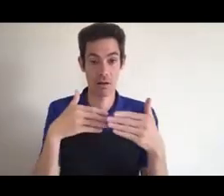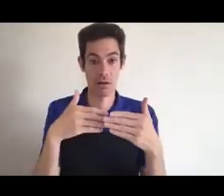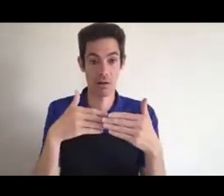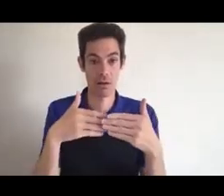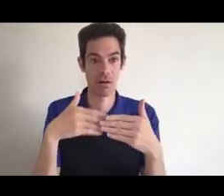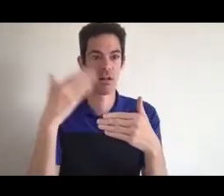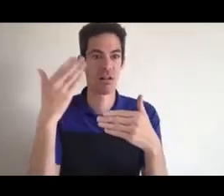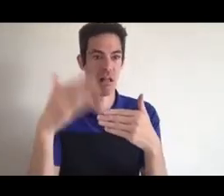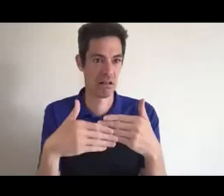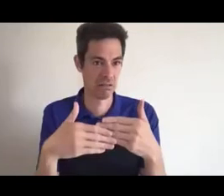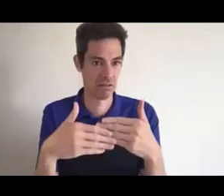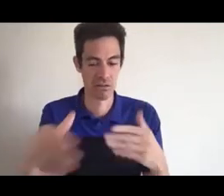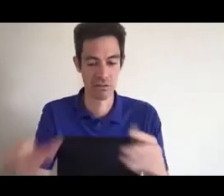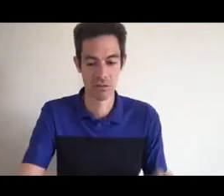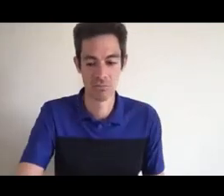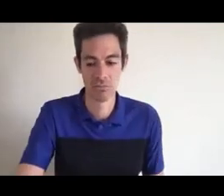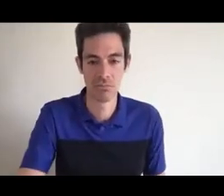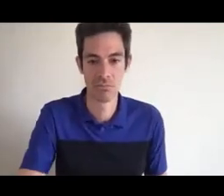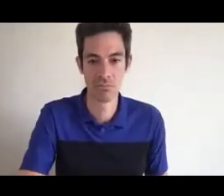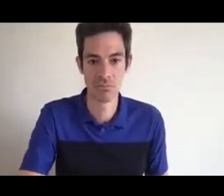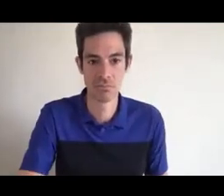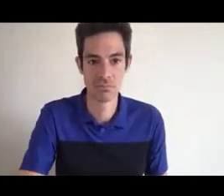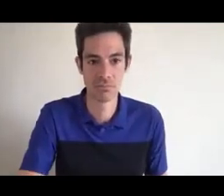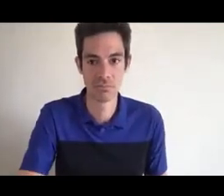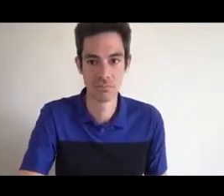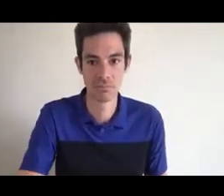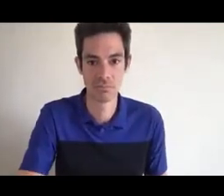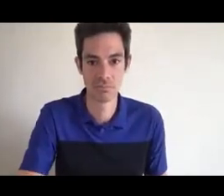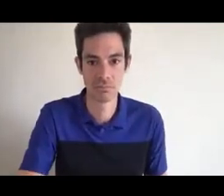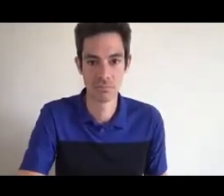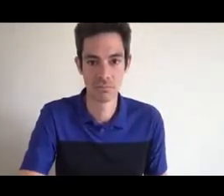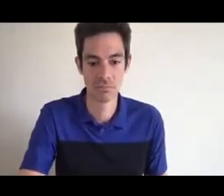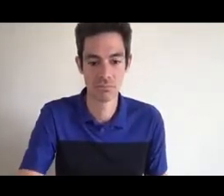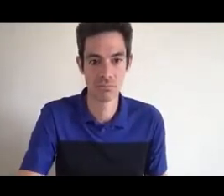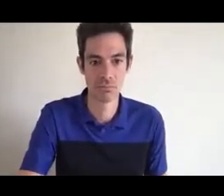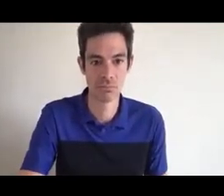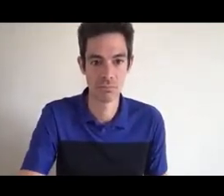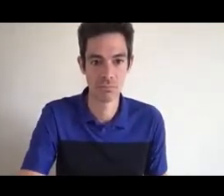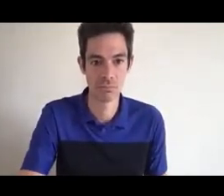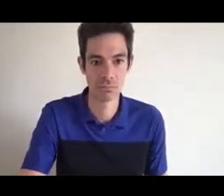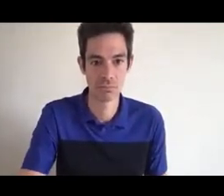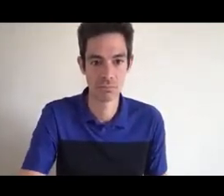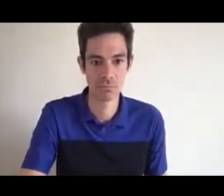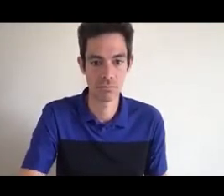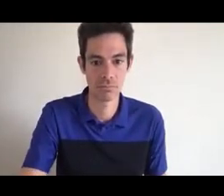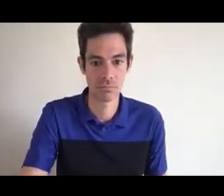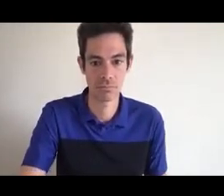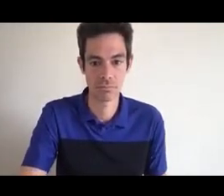So now I'll move on to the next slide.